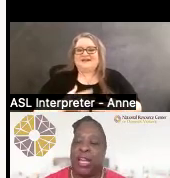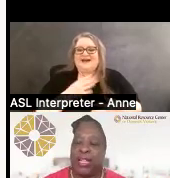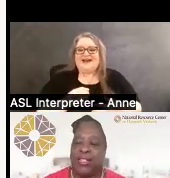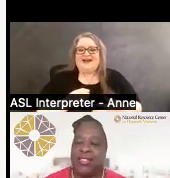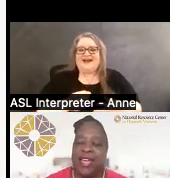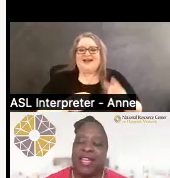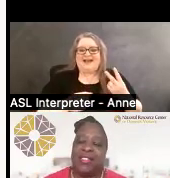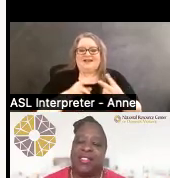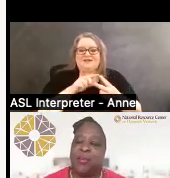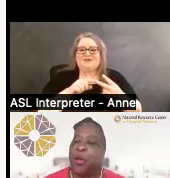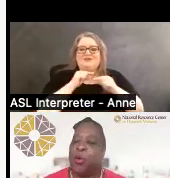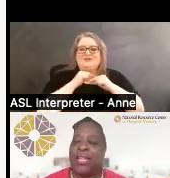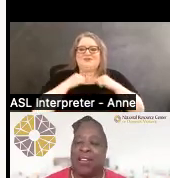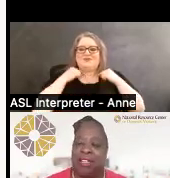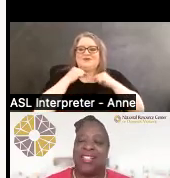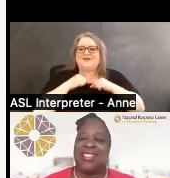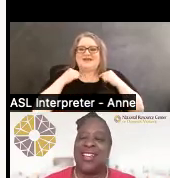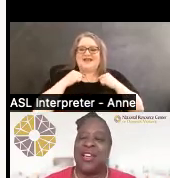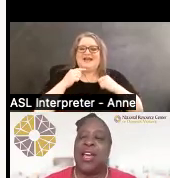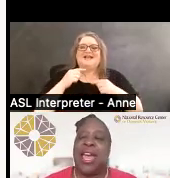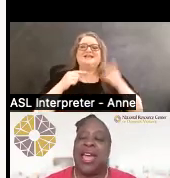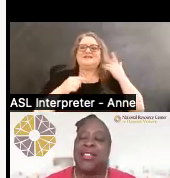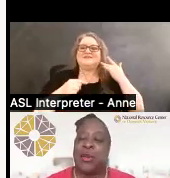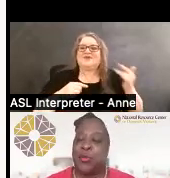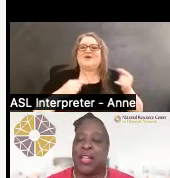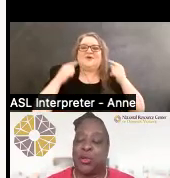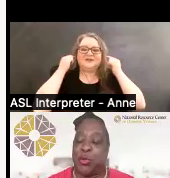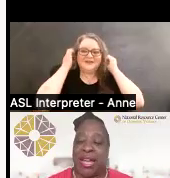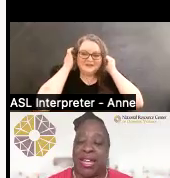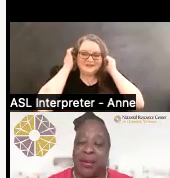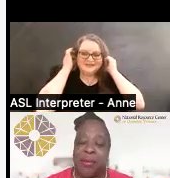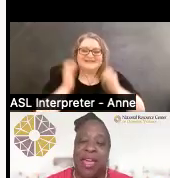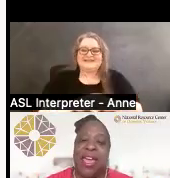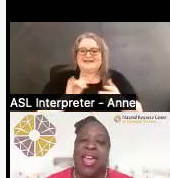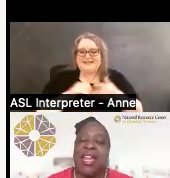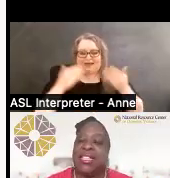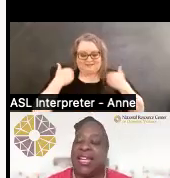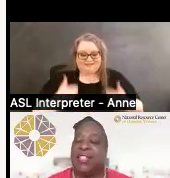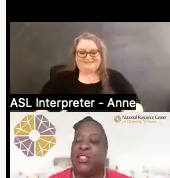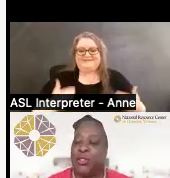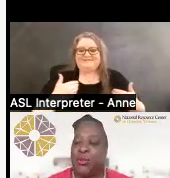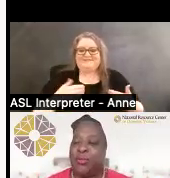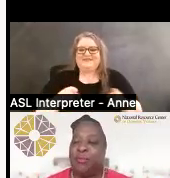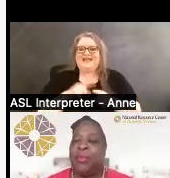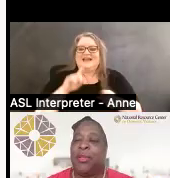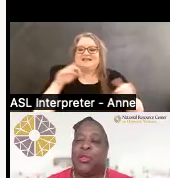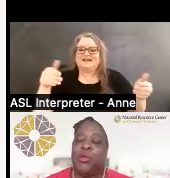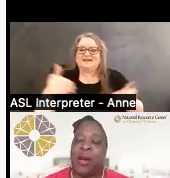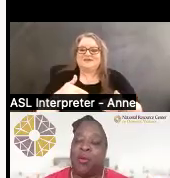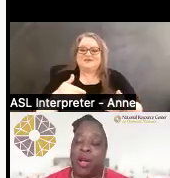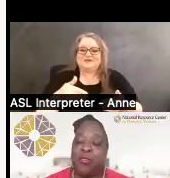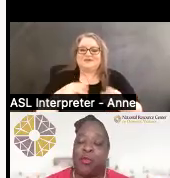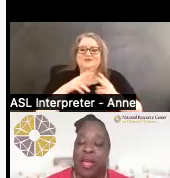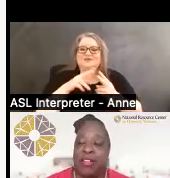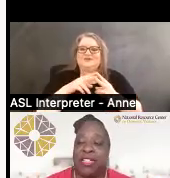gold chains and some gold earrings. And so that's who I am. And as I introduce two of